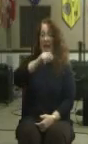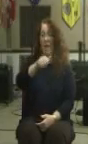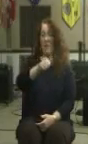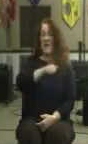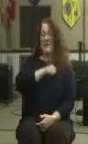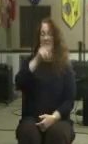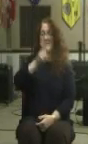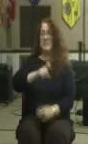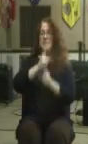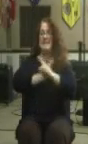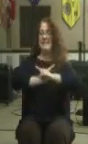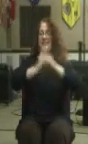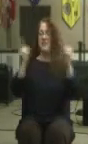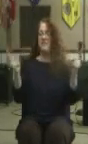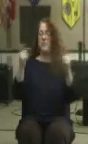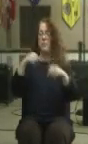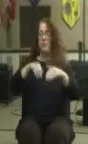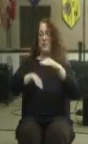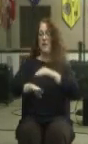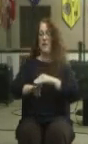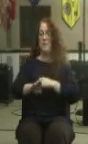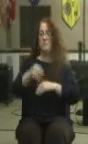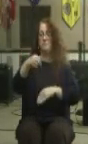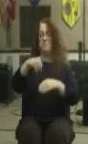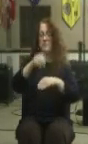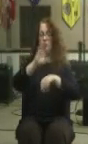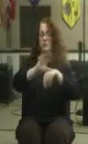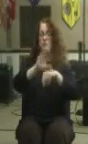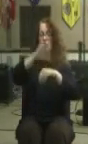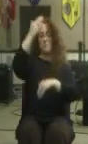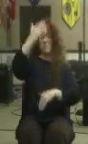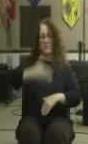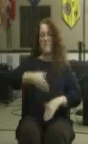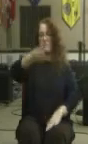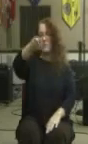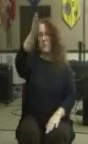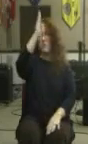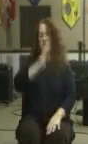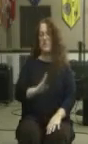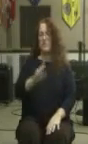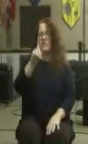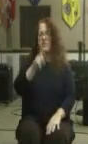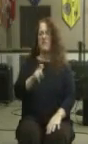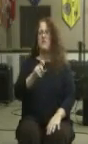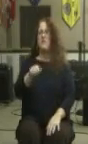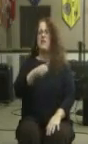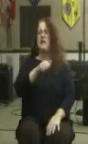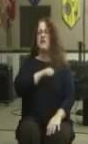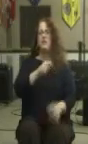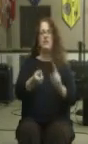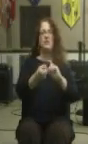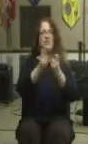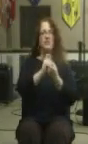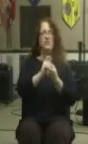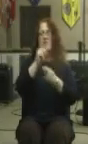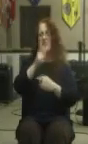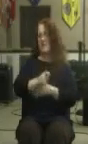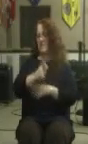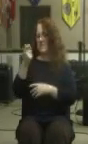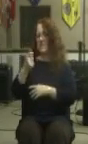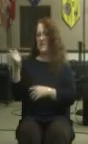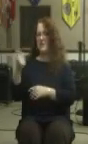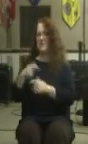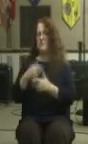Amen. Our attitude should be different when we come before God. I got to come and have an attitude